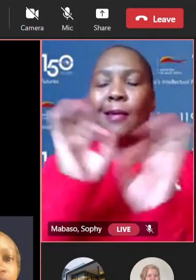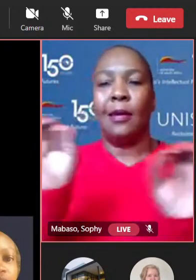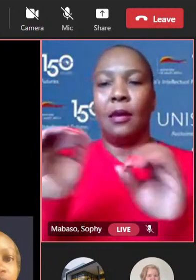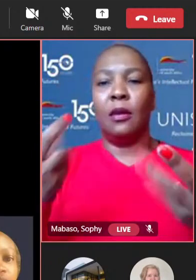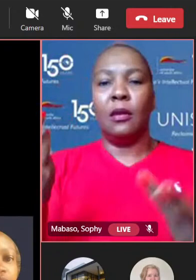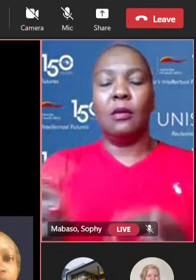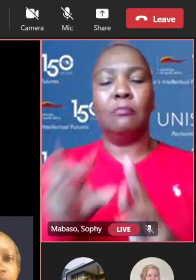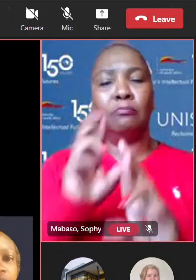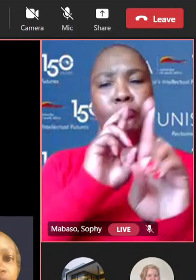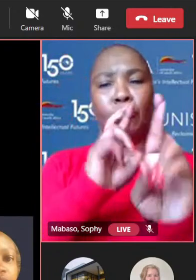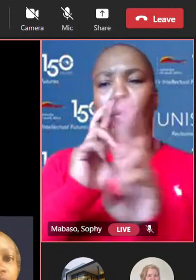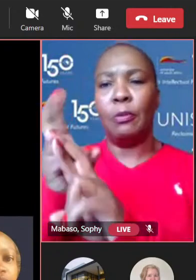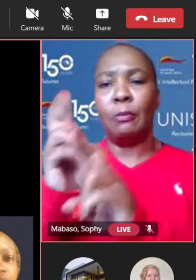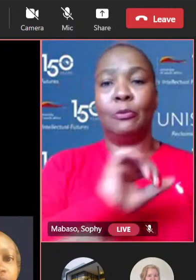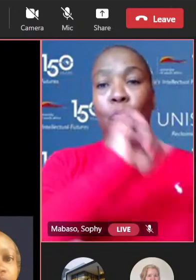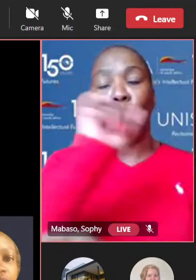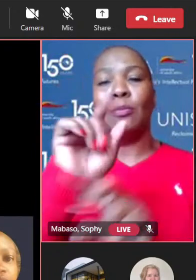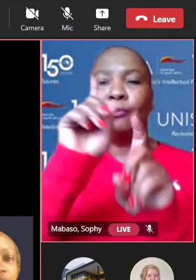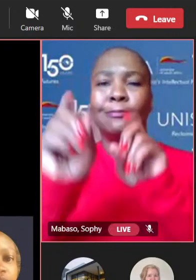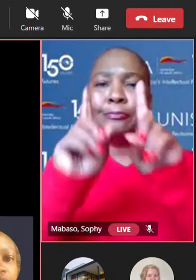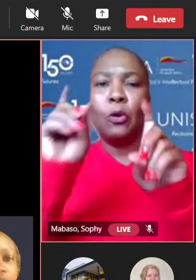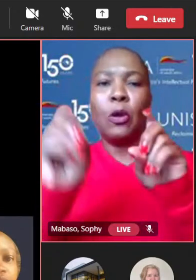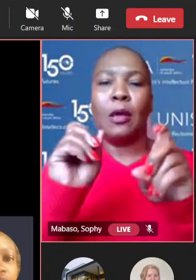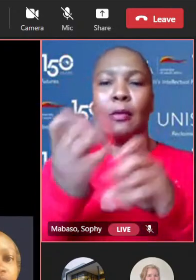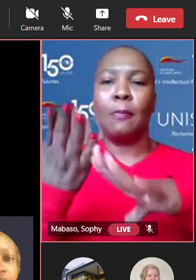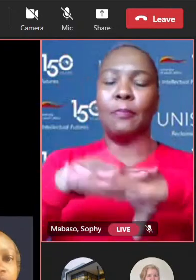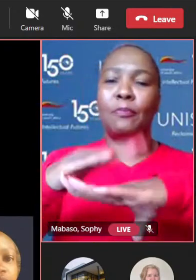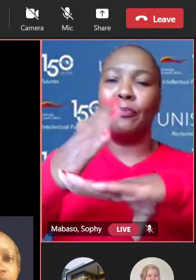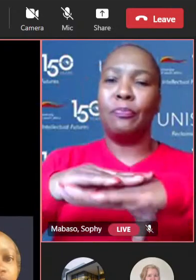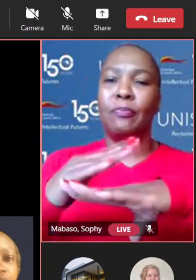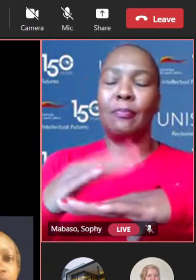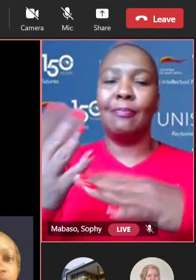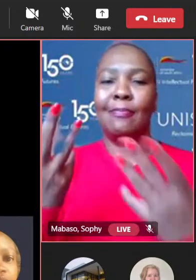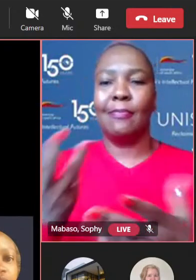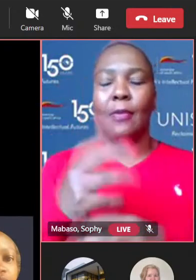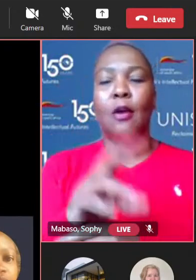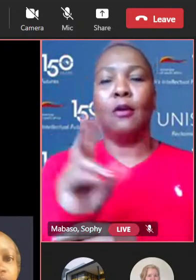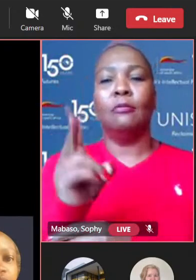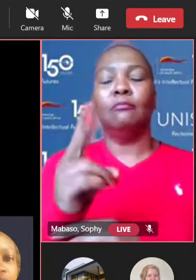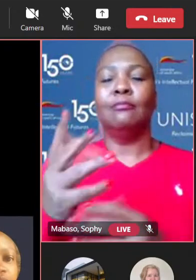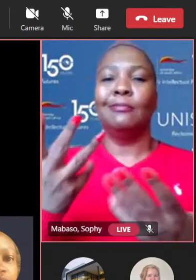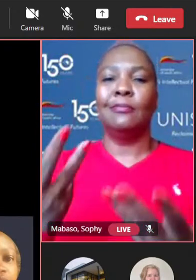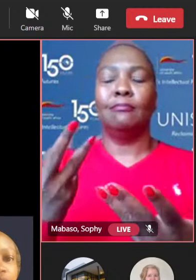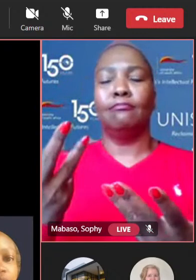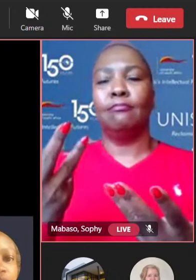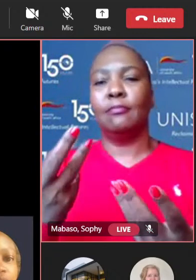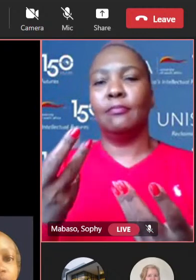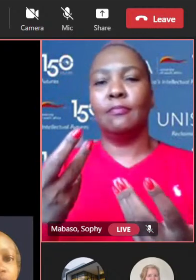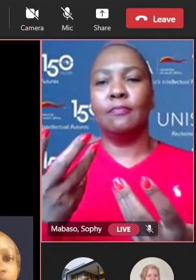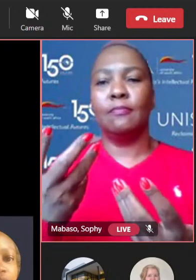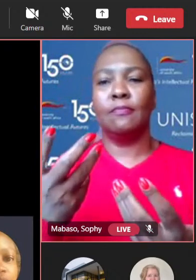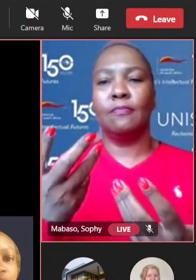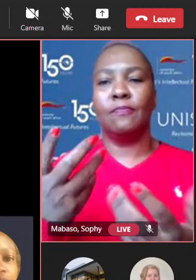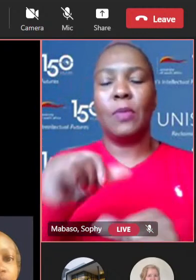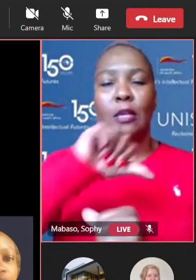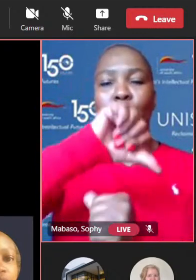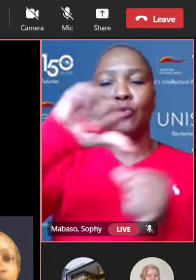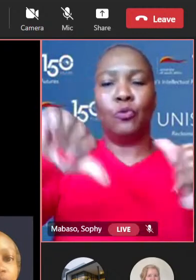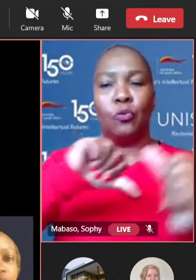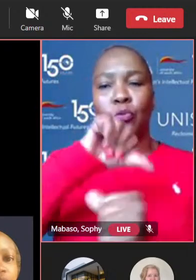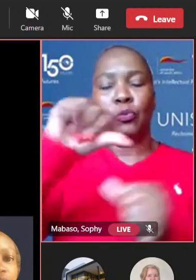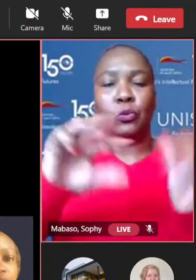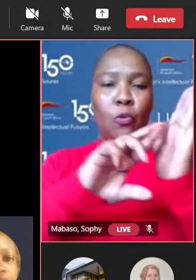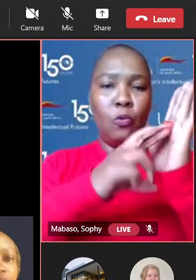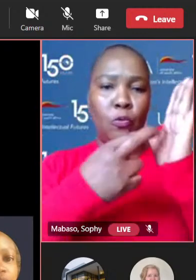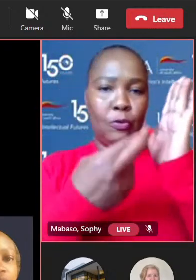to your queries, etc. And they also have this social role. This is a